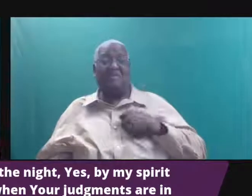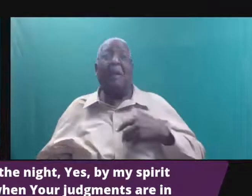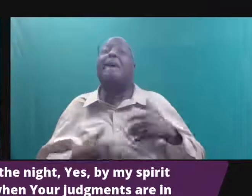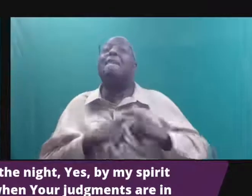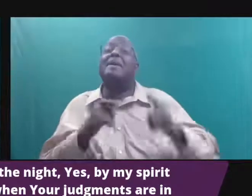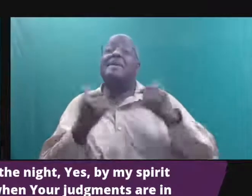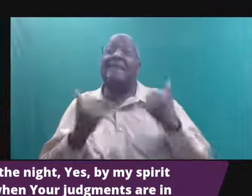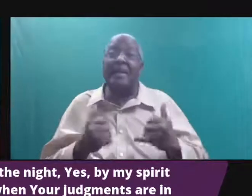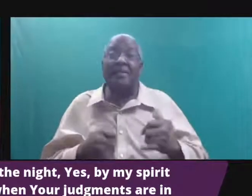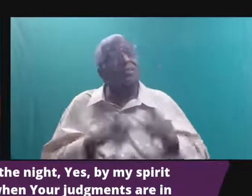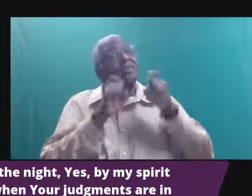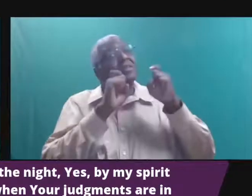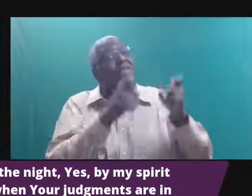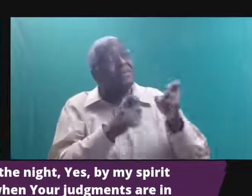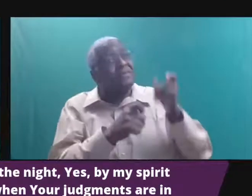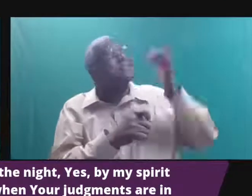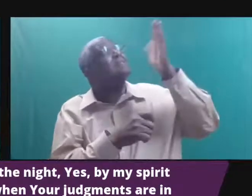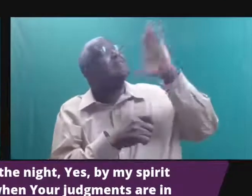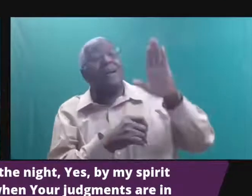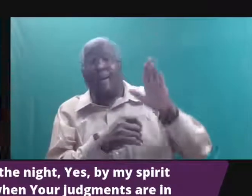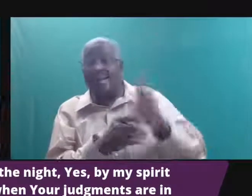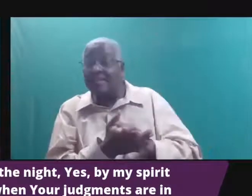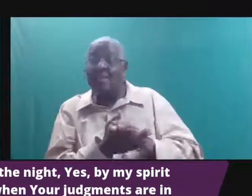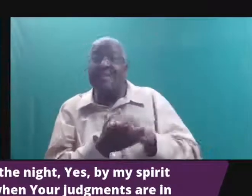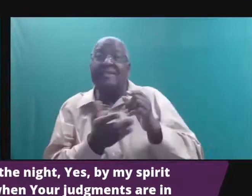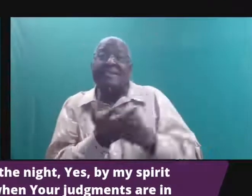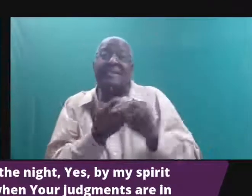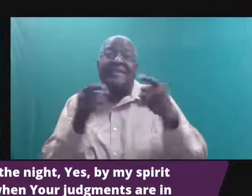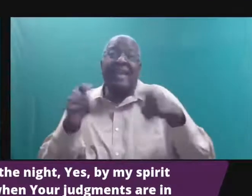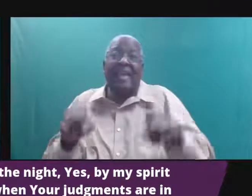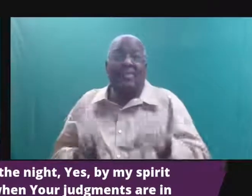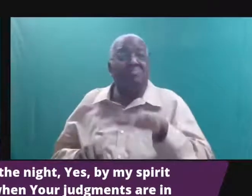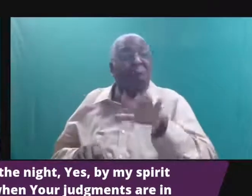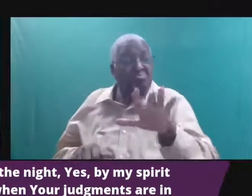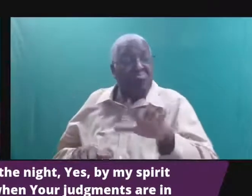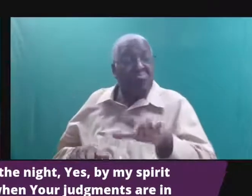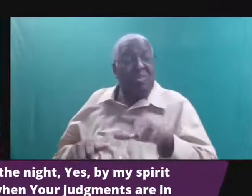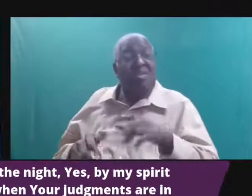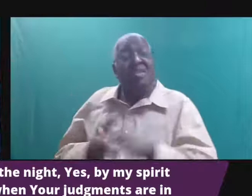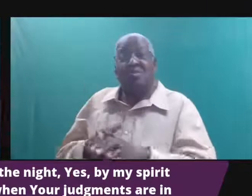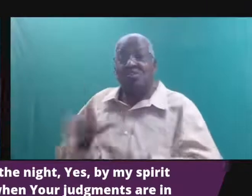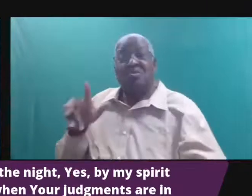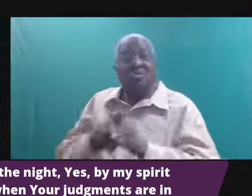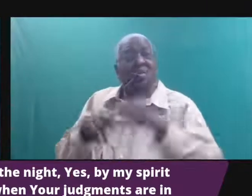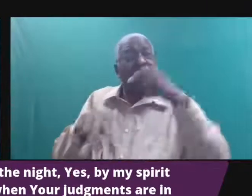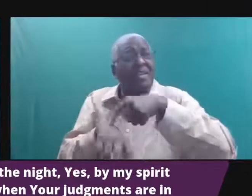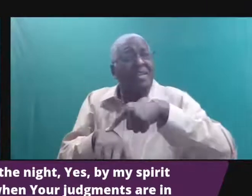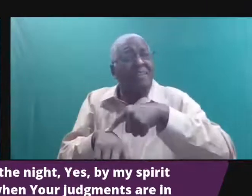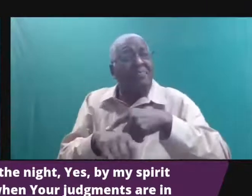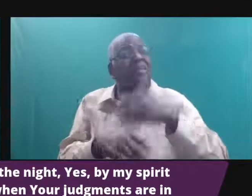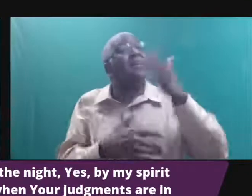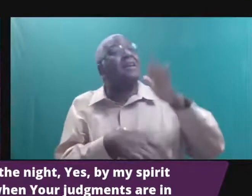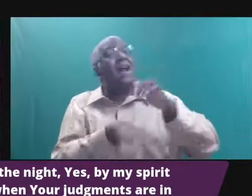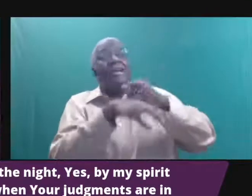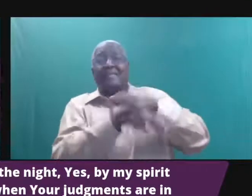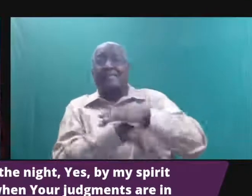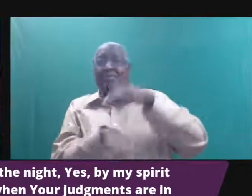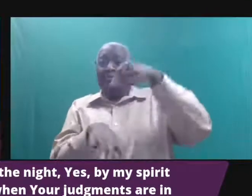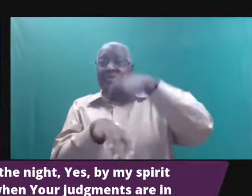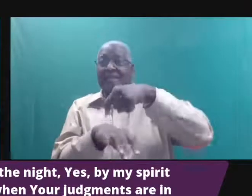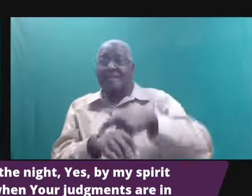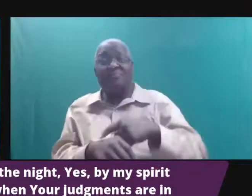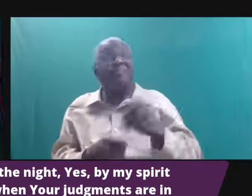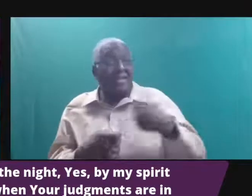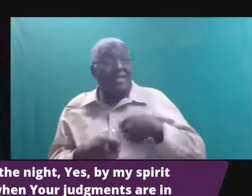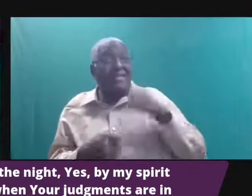stuff that you used to praise people for. Oh, yeah, you showed up on time. No, you ain't showed up on time. God sent you on time. Yeah, that check